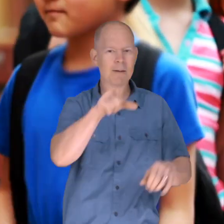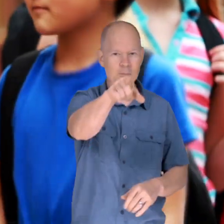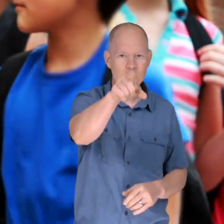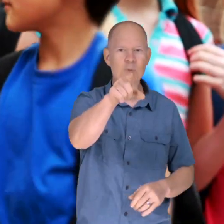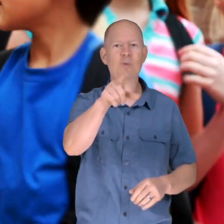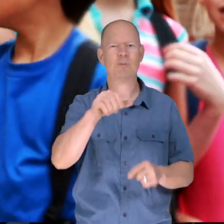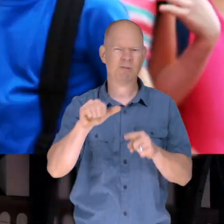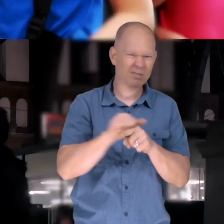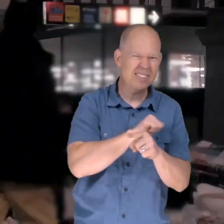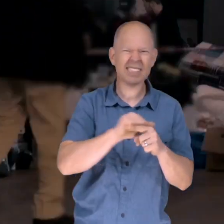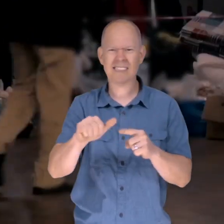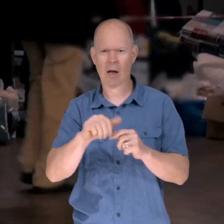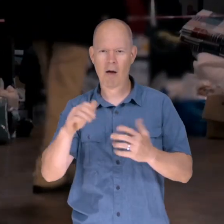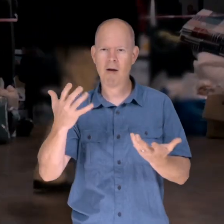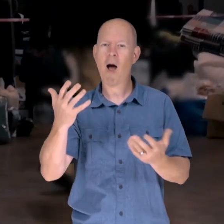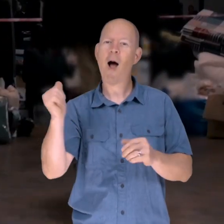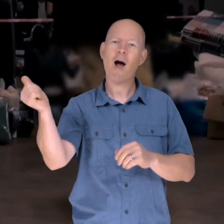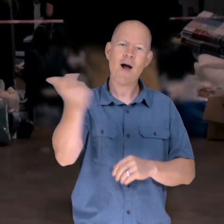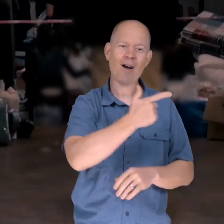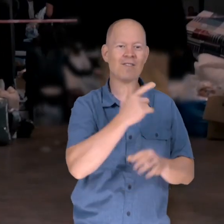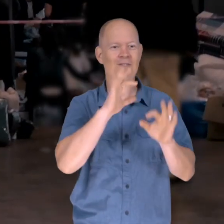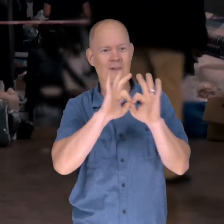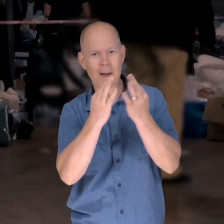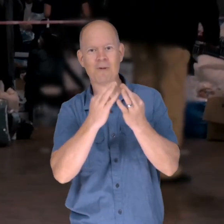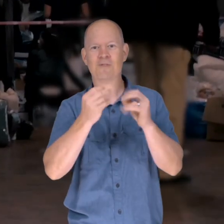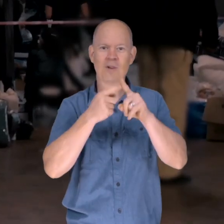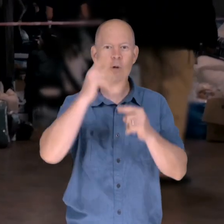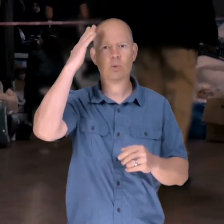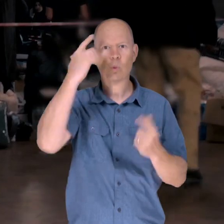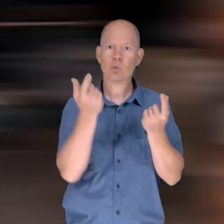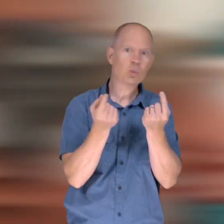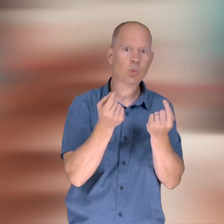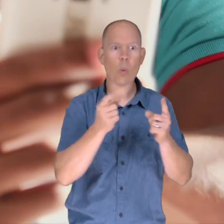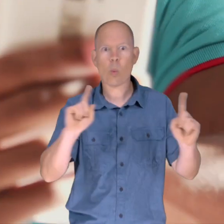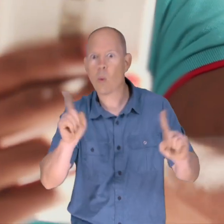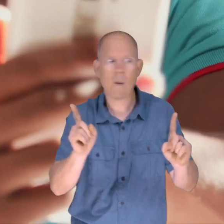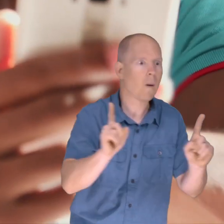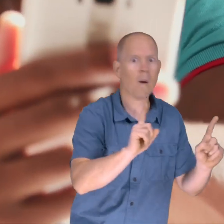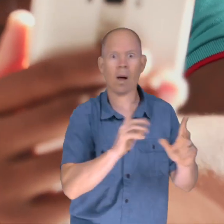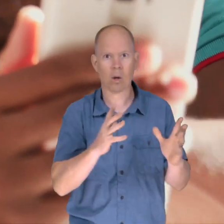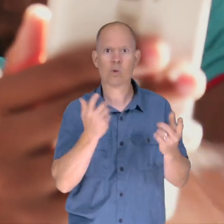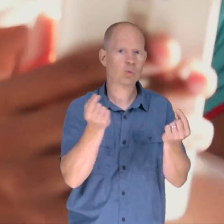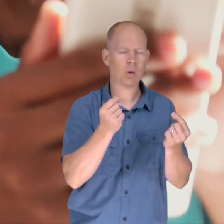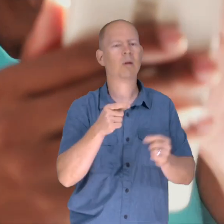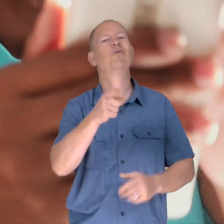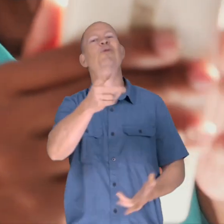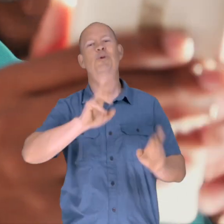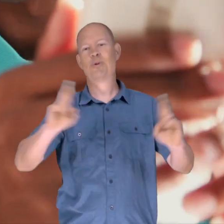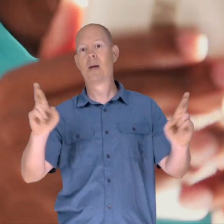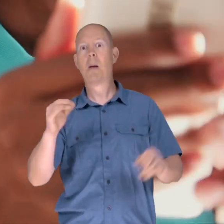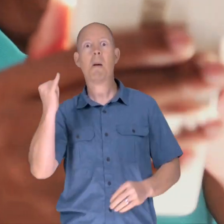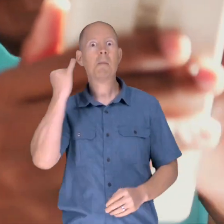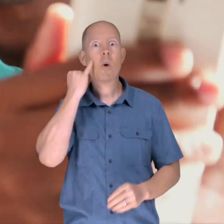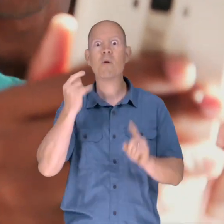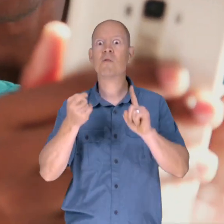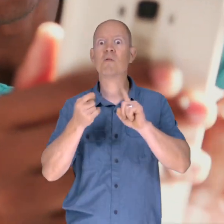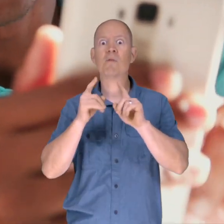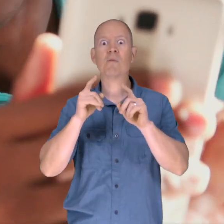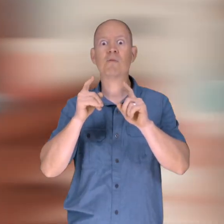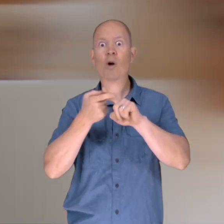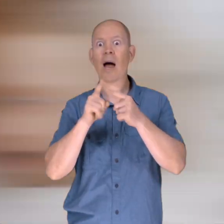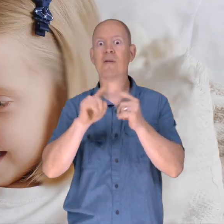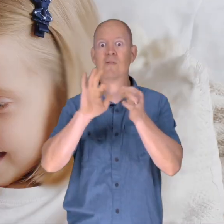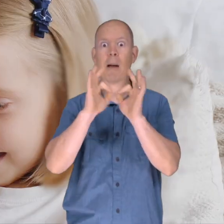practice so that everyone knows what to do, where to go, and how to contact family and other loved ones if you are